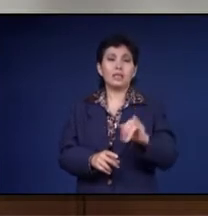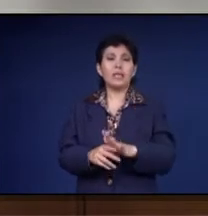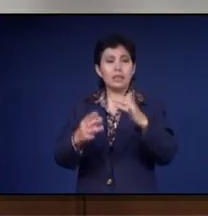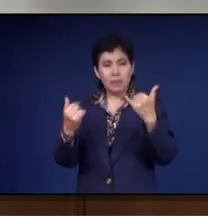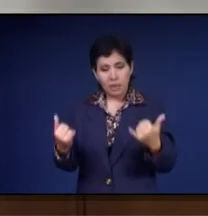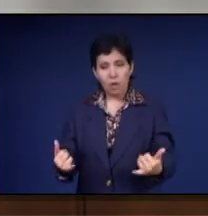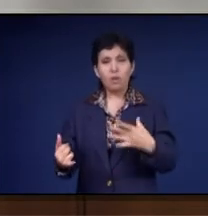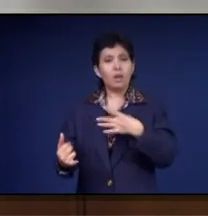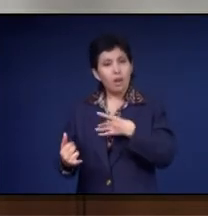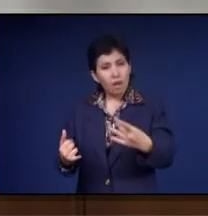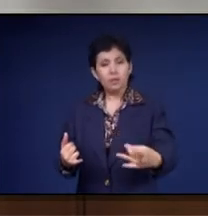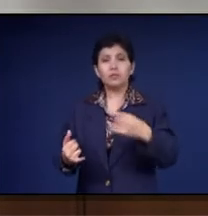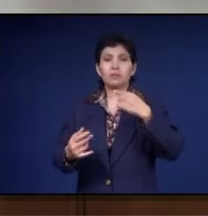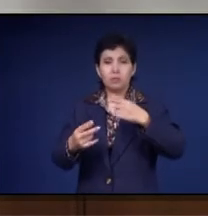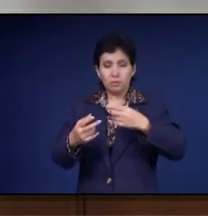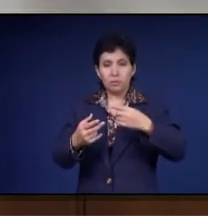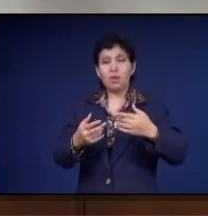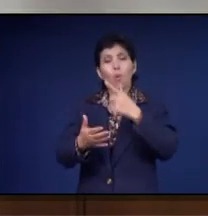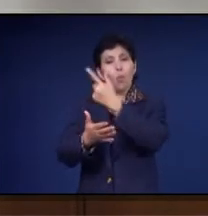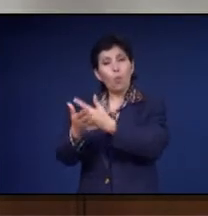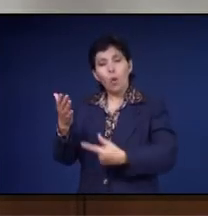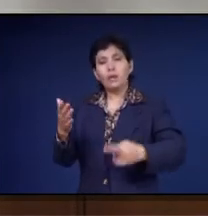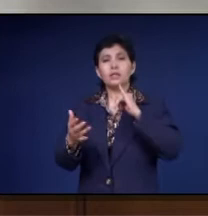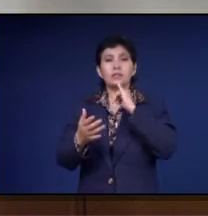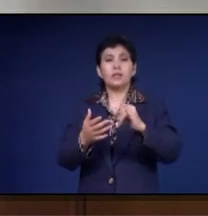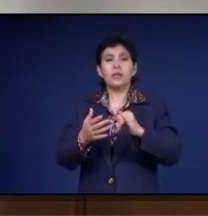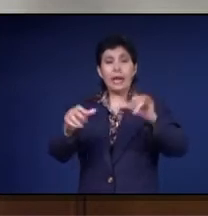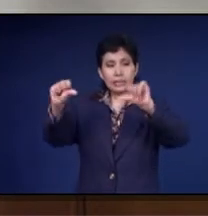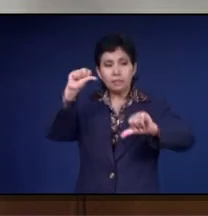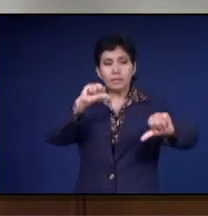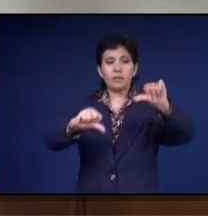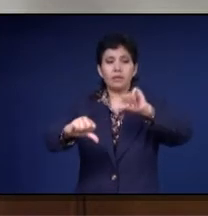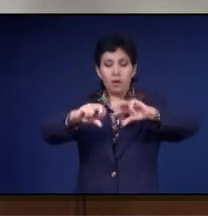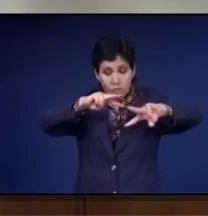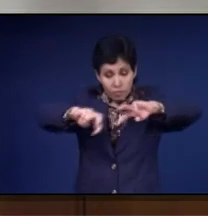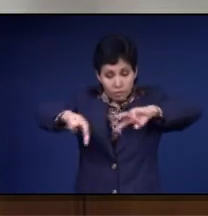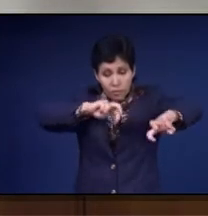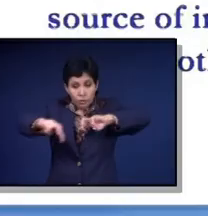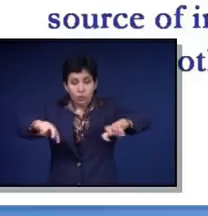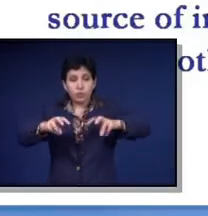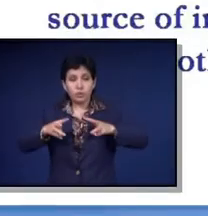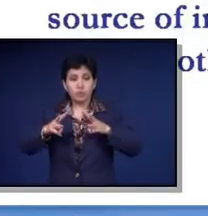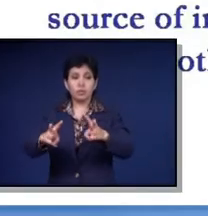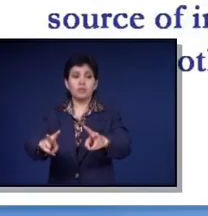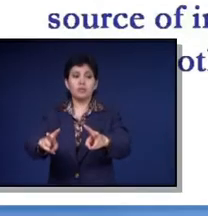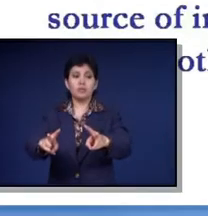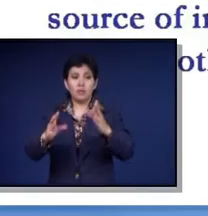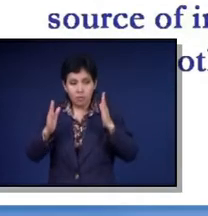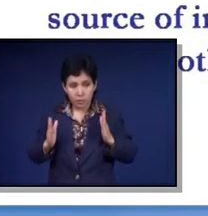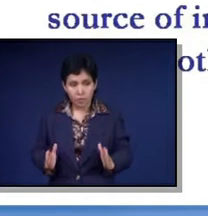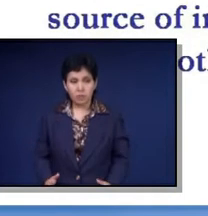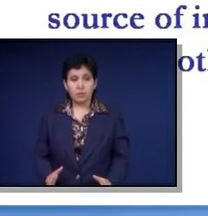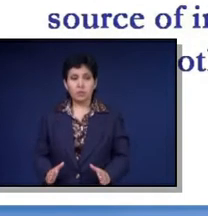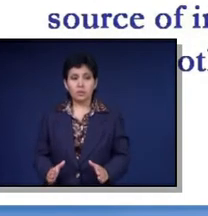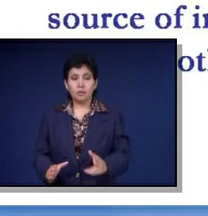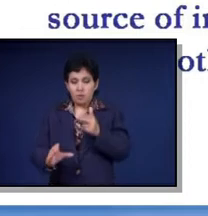Now, so let's reflect back to what is experiment. Experiment is a research method in which the researcher sets